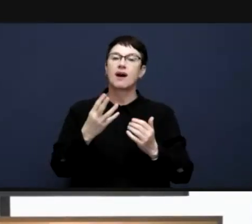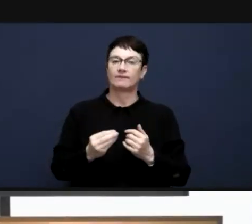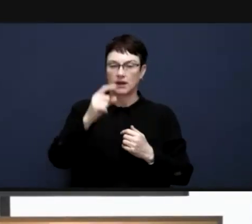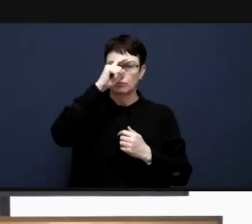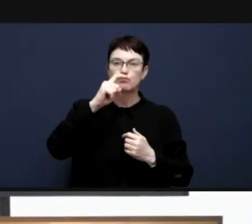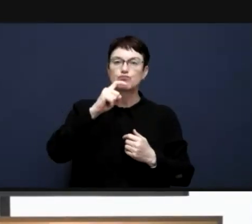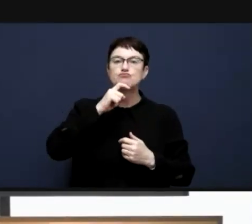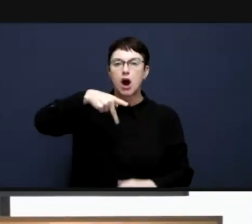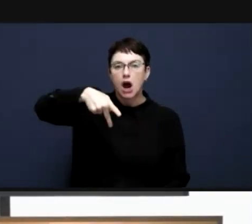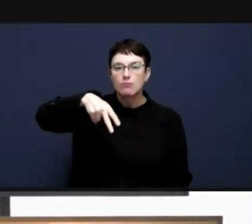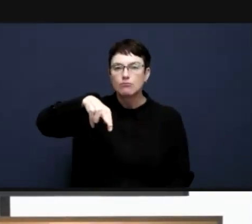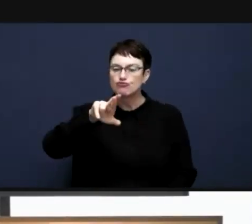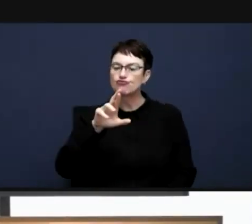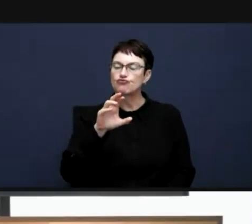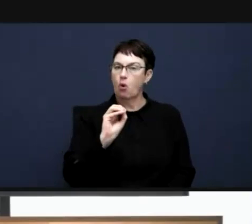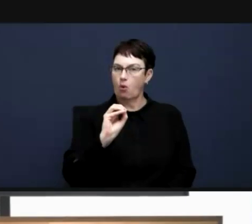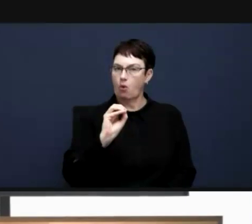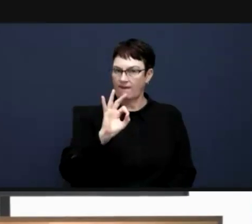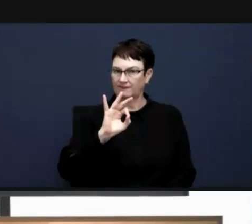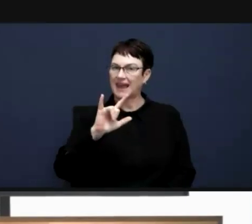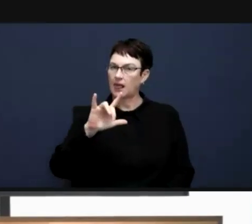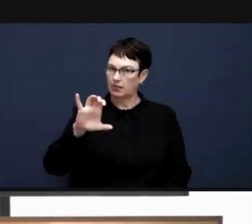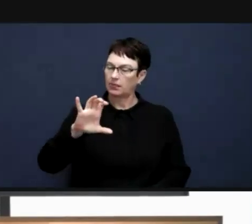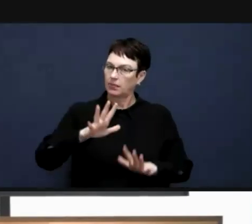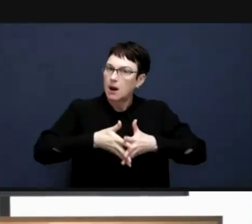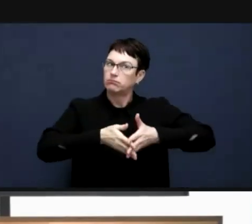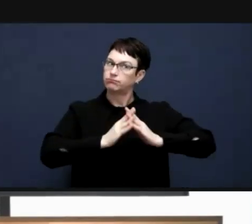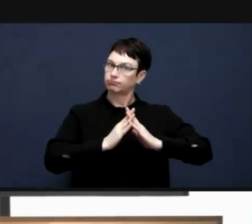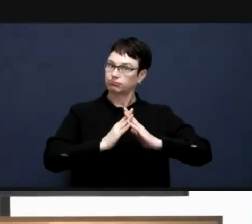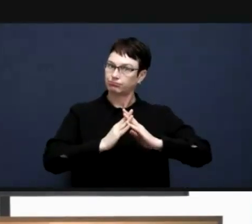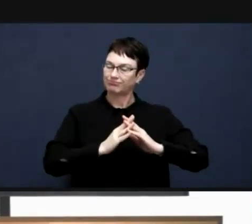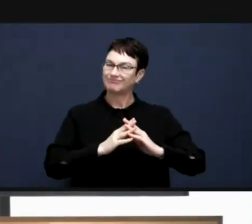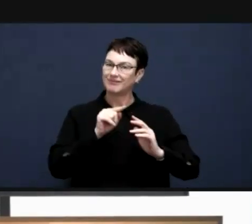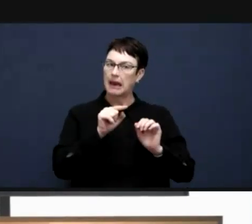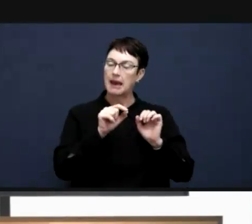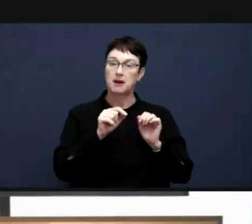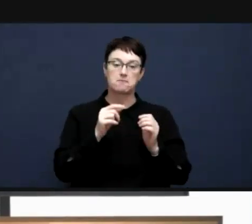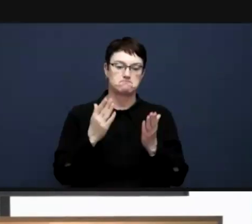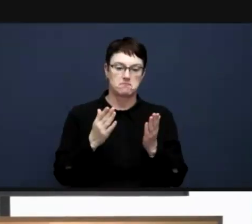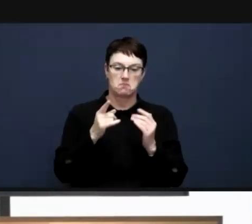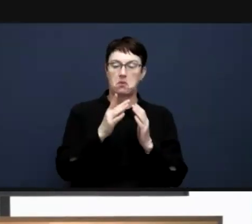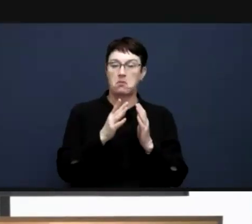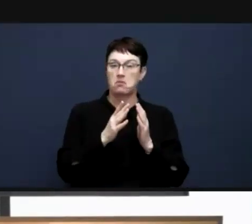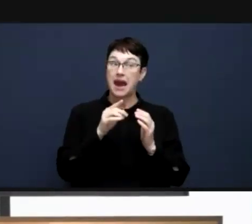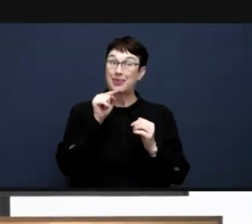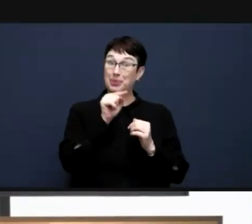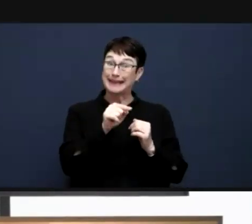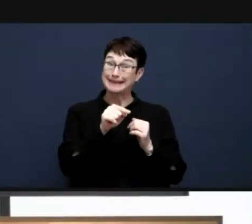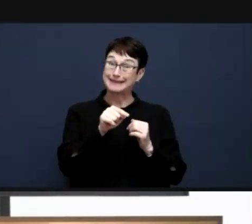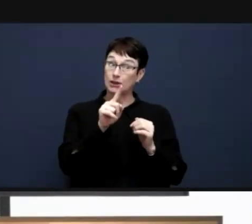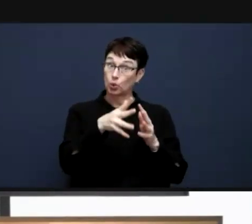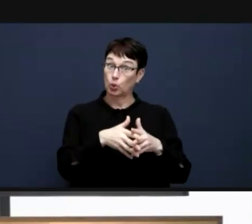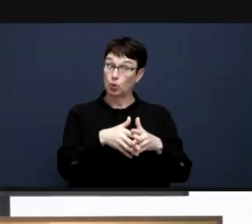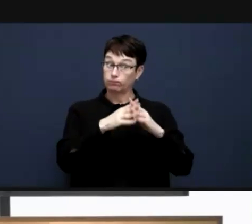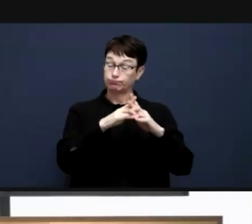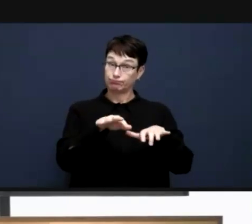where basically within onboarding you are checked, where you're asked, do you have a disability? And they could store a